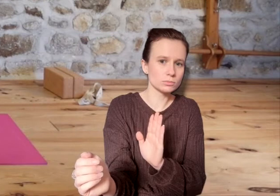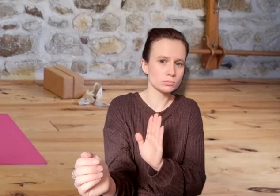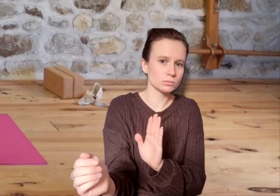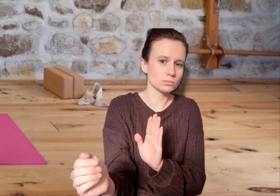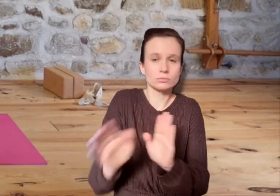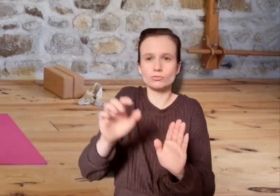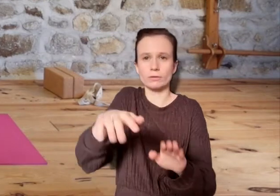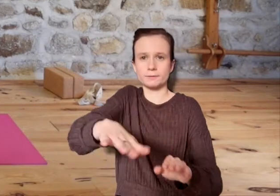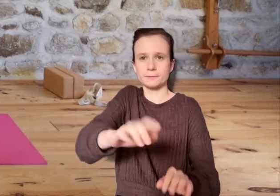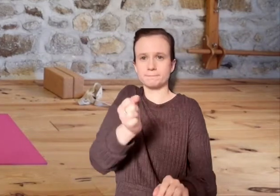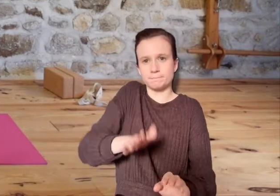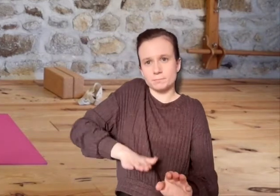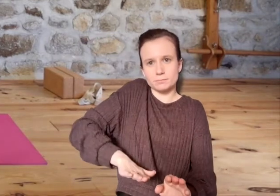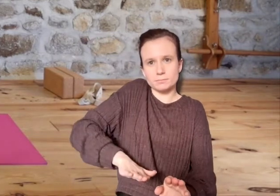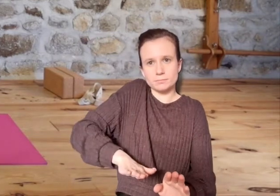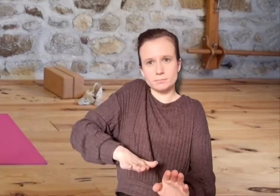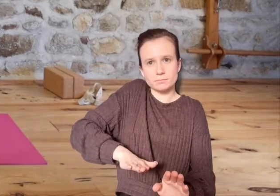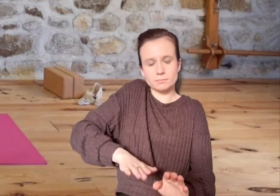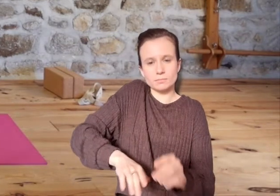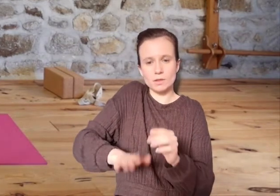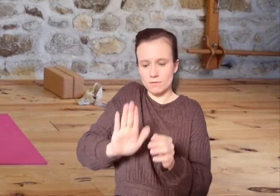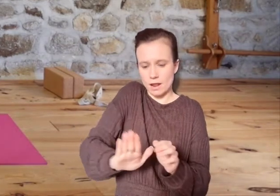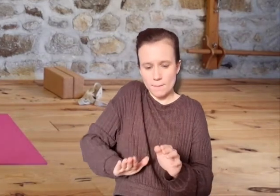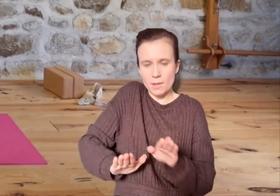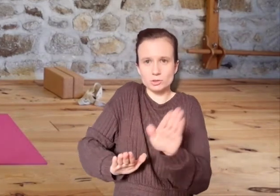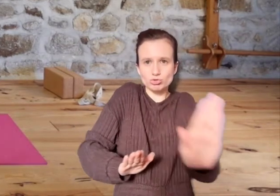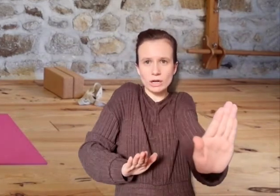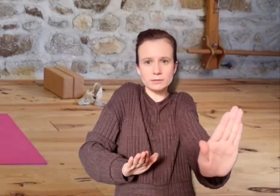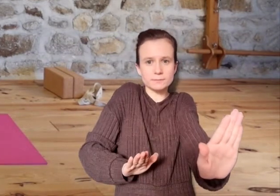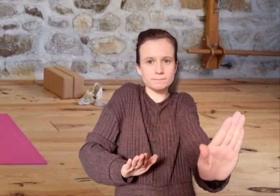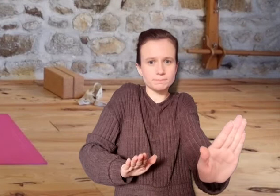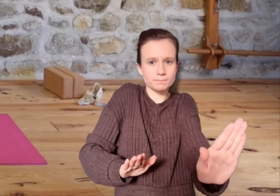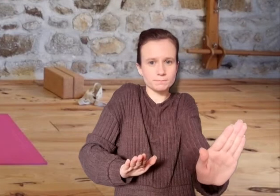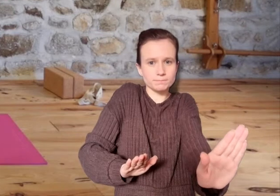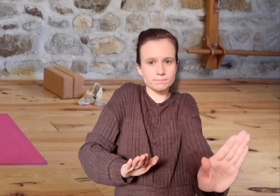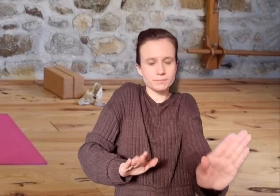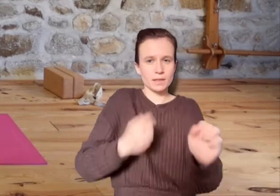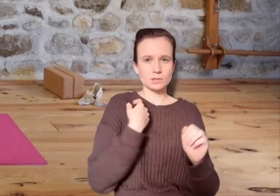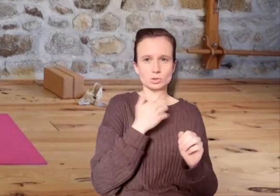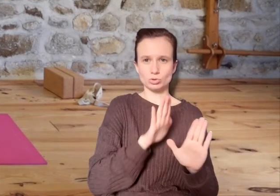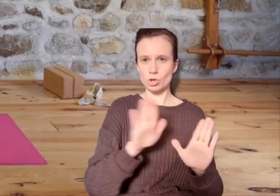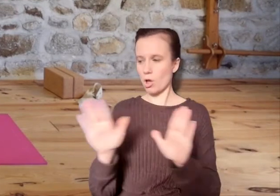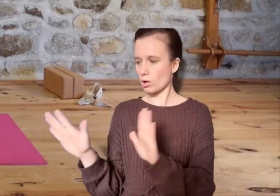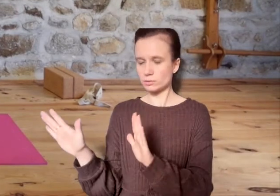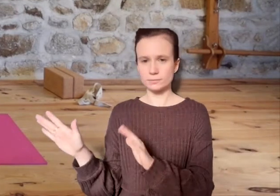of you. Nice and simple, you're going to take that left arm, turn, and hug that right leg.